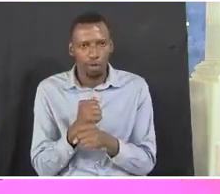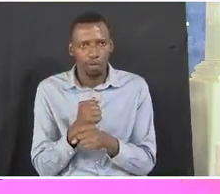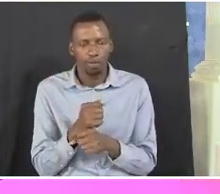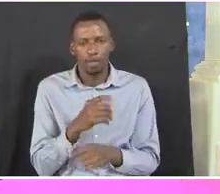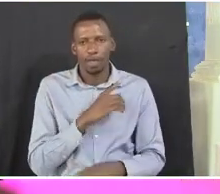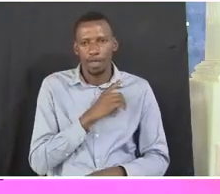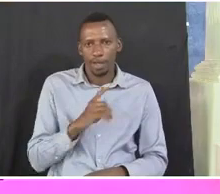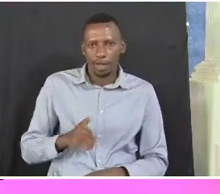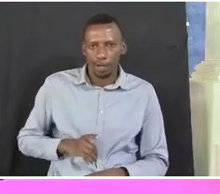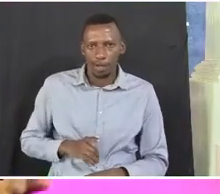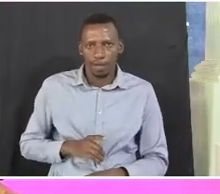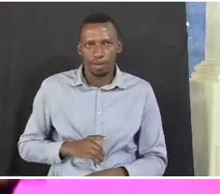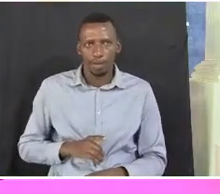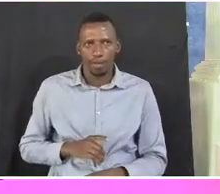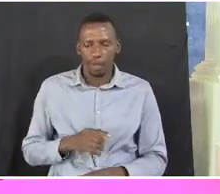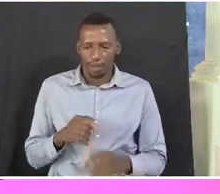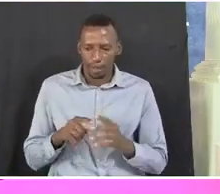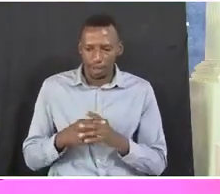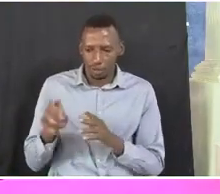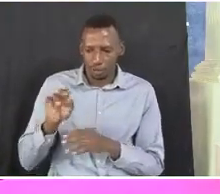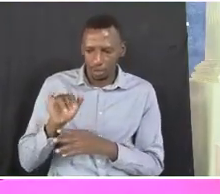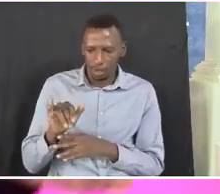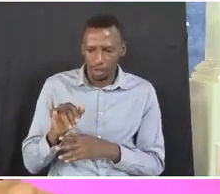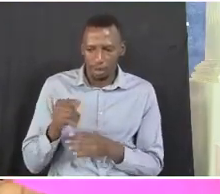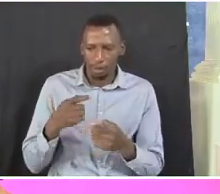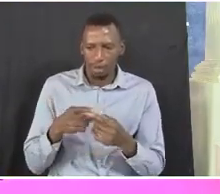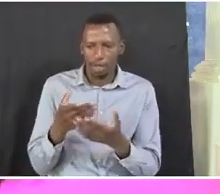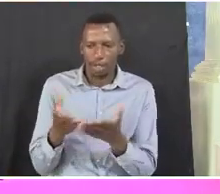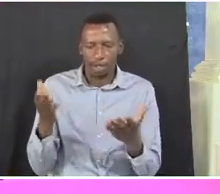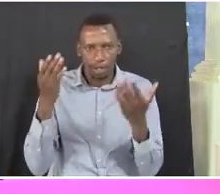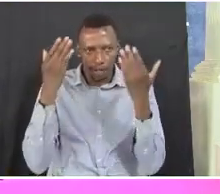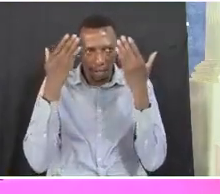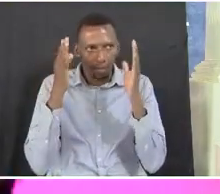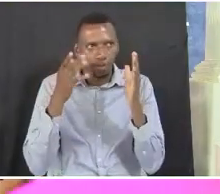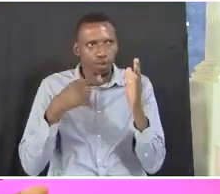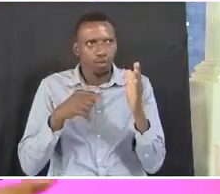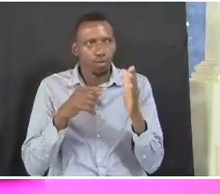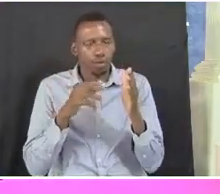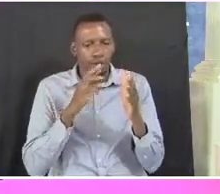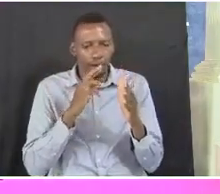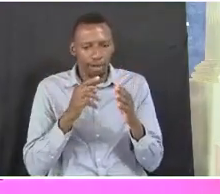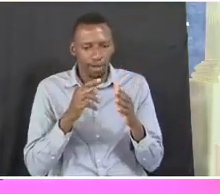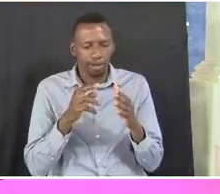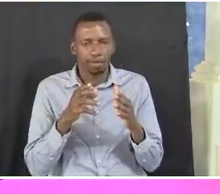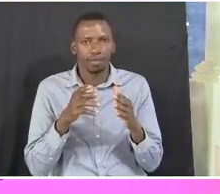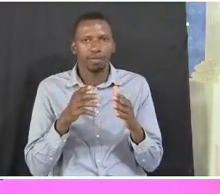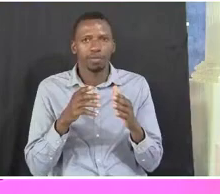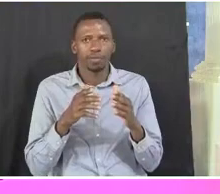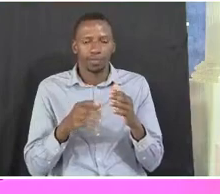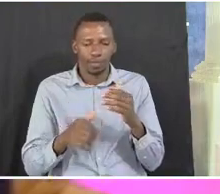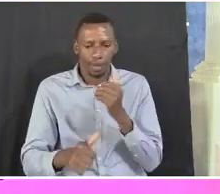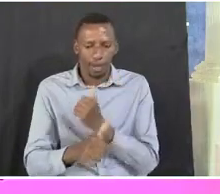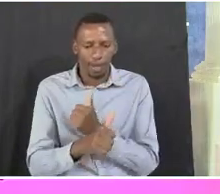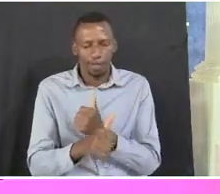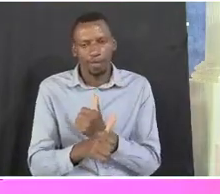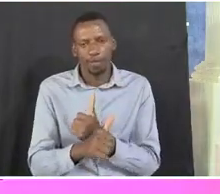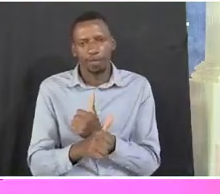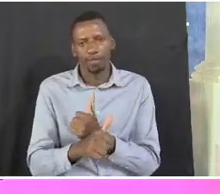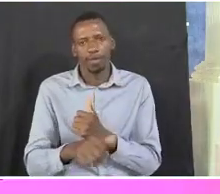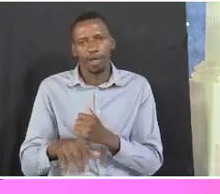They begin going to those directions, not knowing we are treading on a dangerous